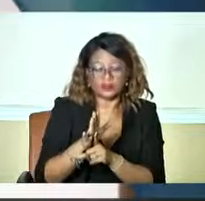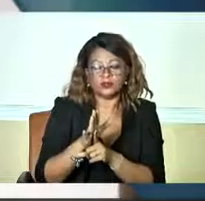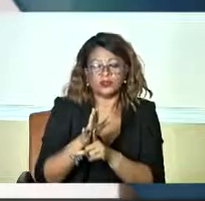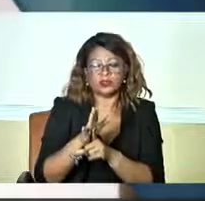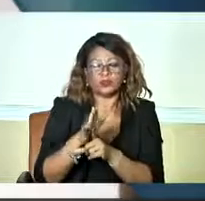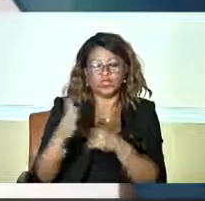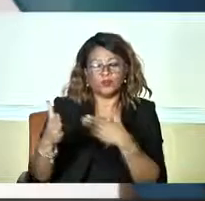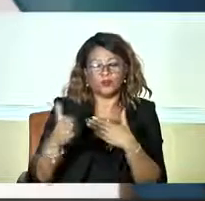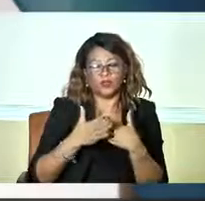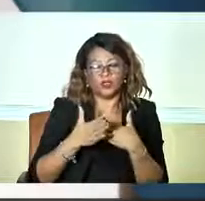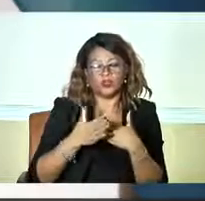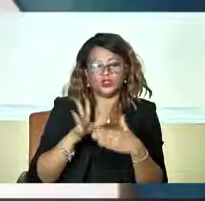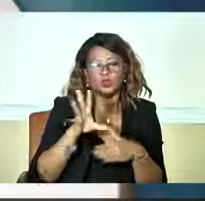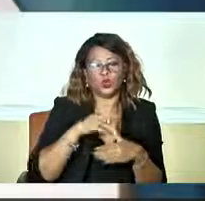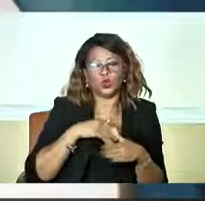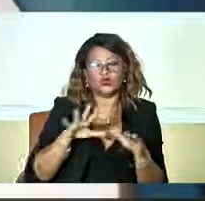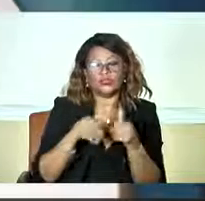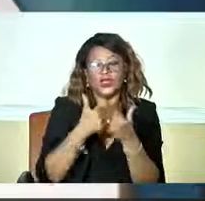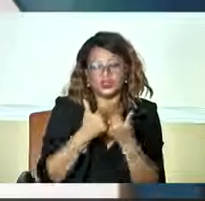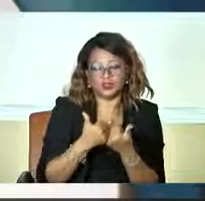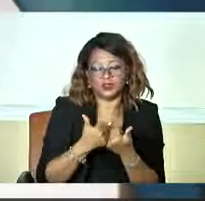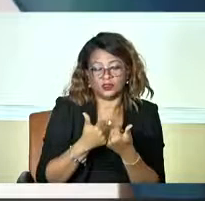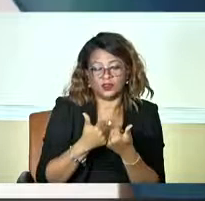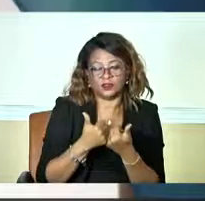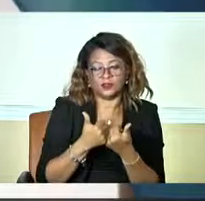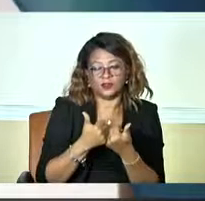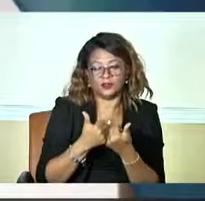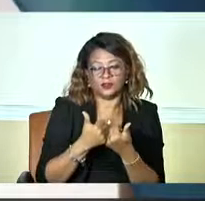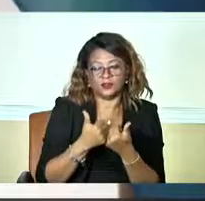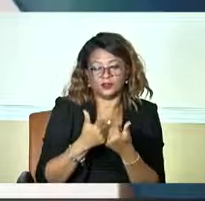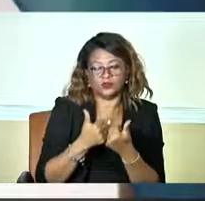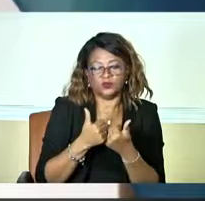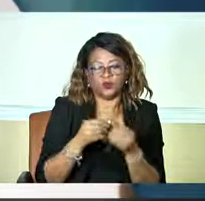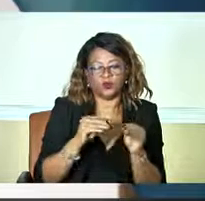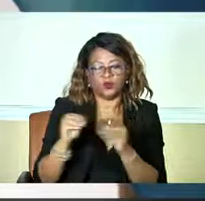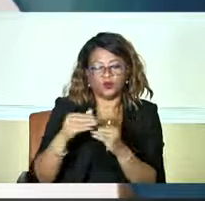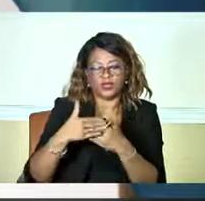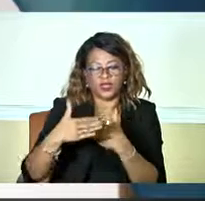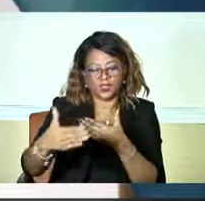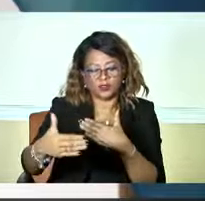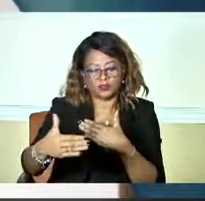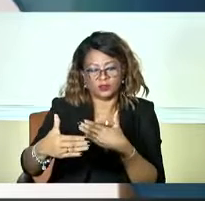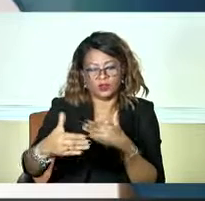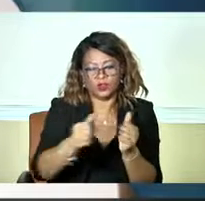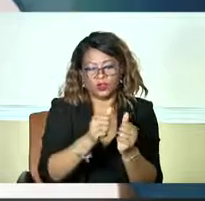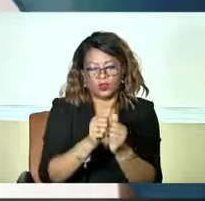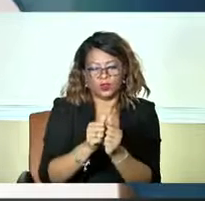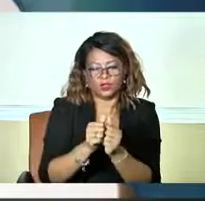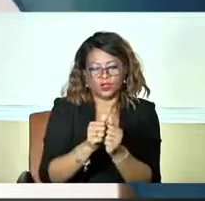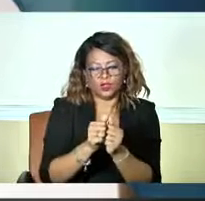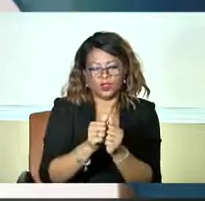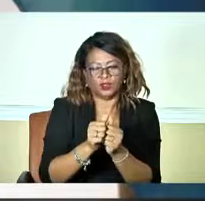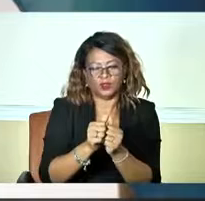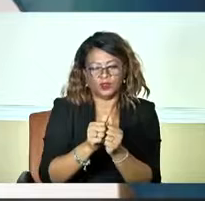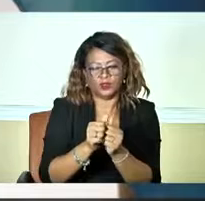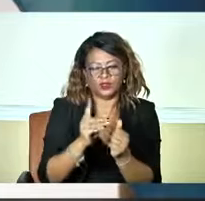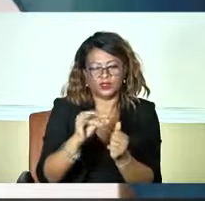Dorian brought its own challenges with respect to moving ahead with the